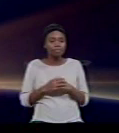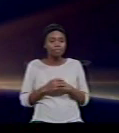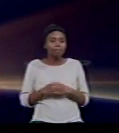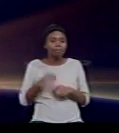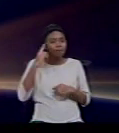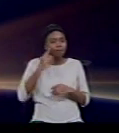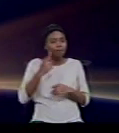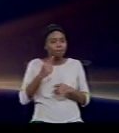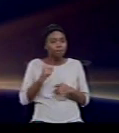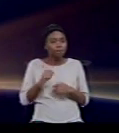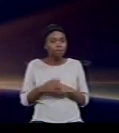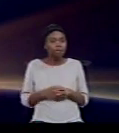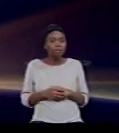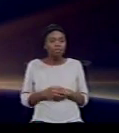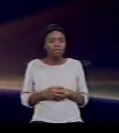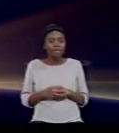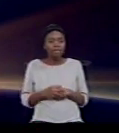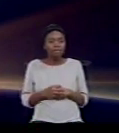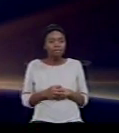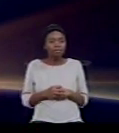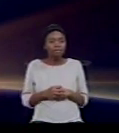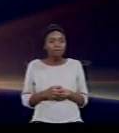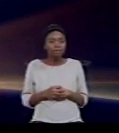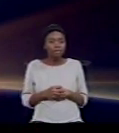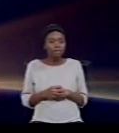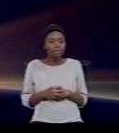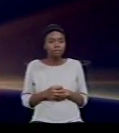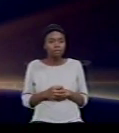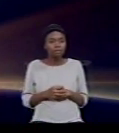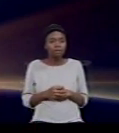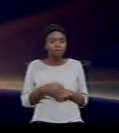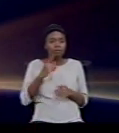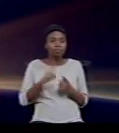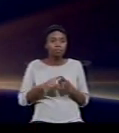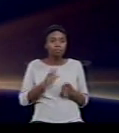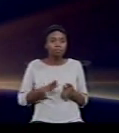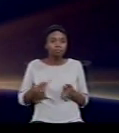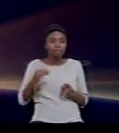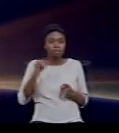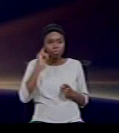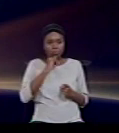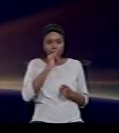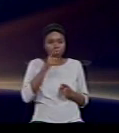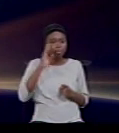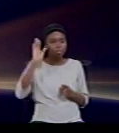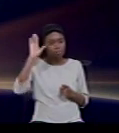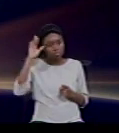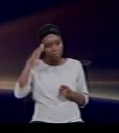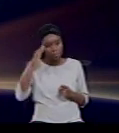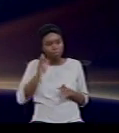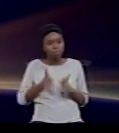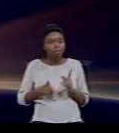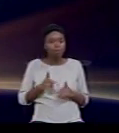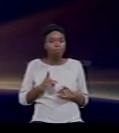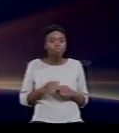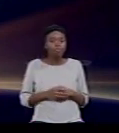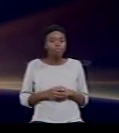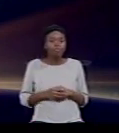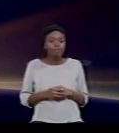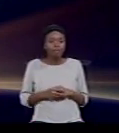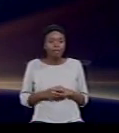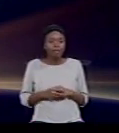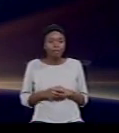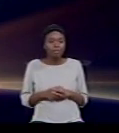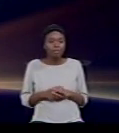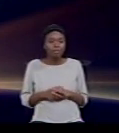For the Lord had said unto Moses, Say unto the children of Israel, Ye are a stiff-necked people. I will come up